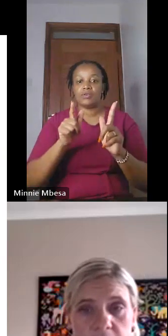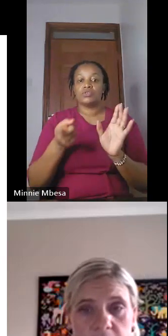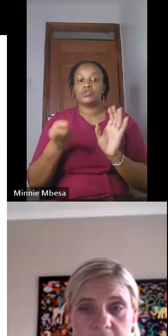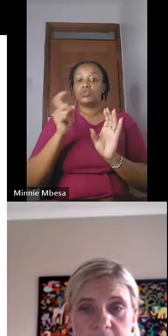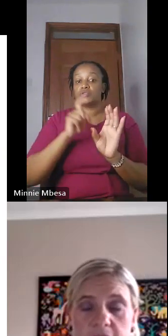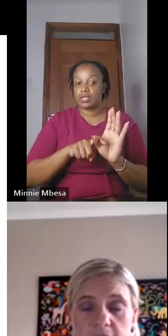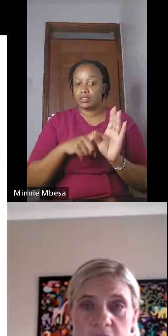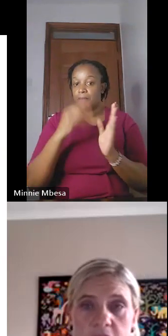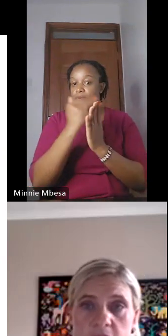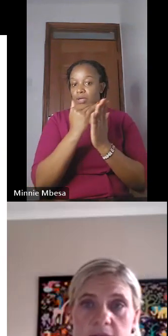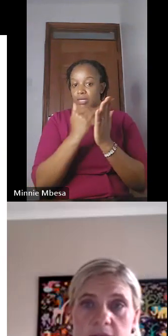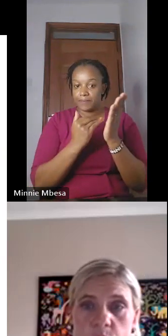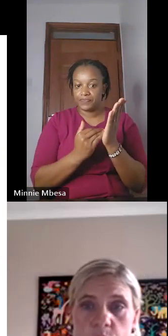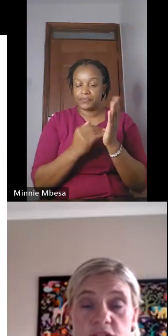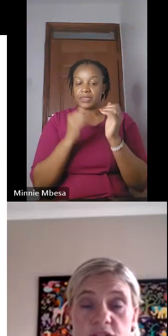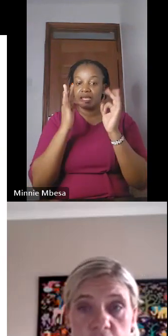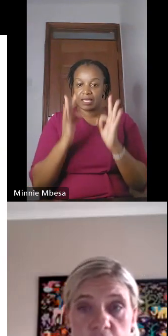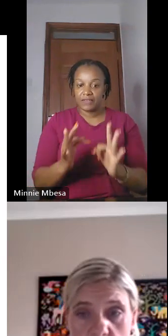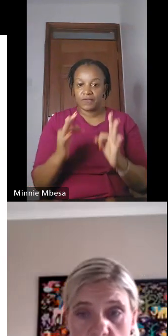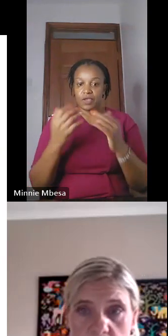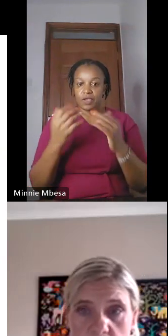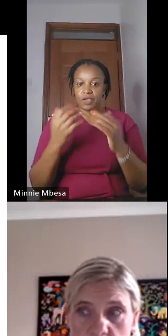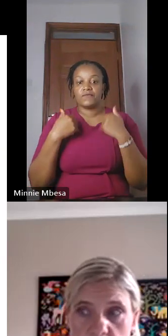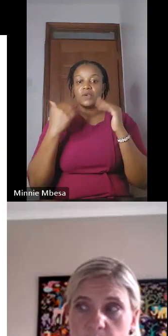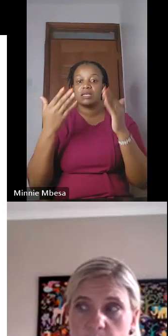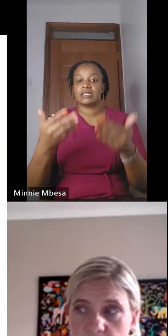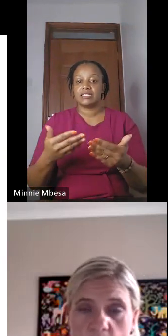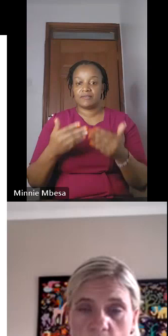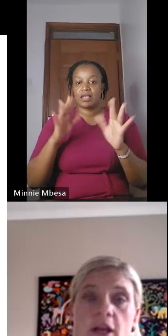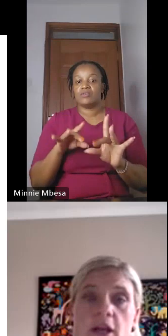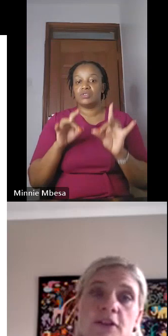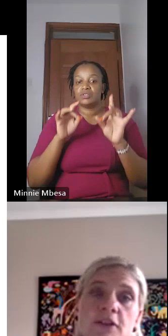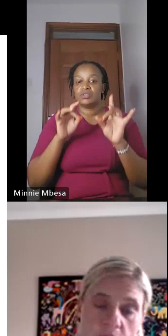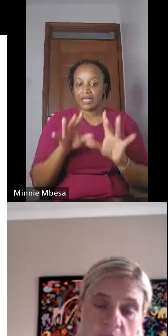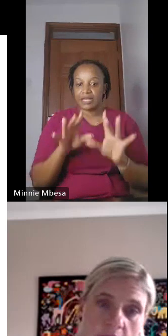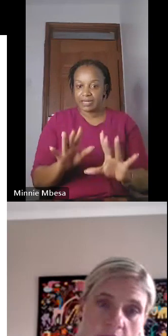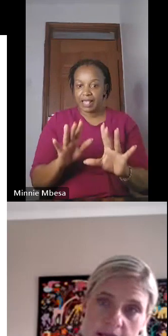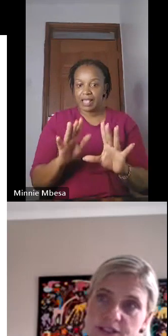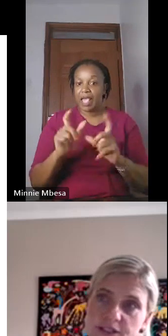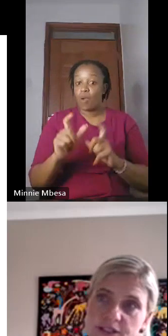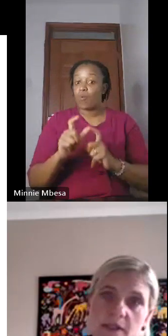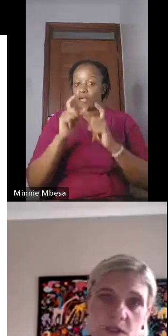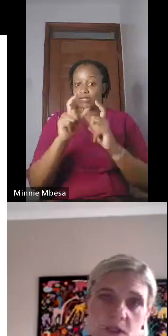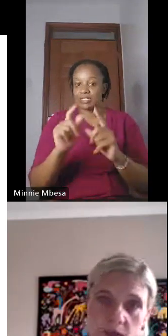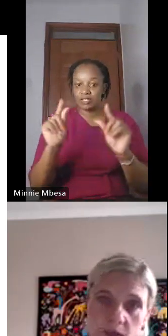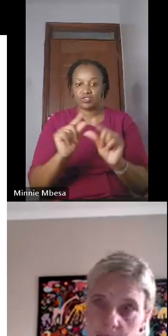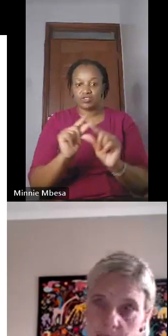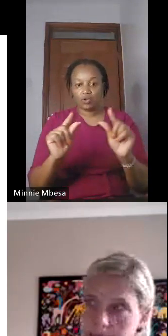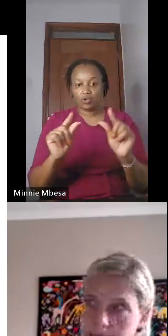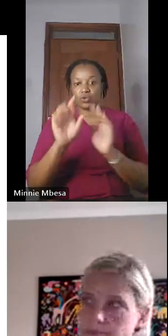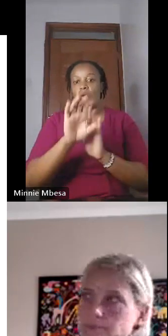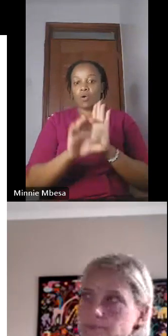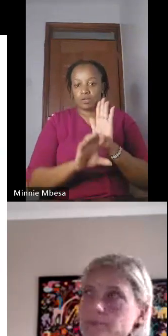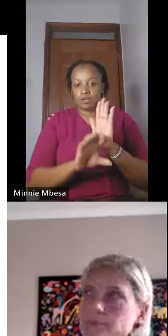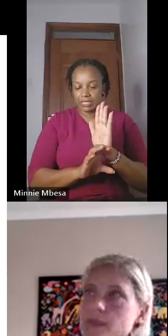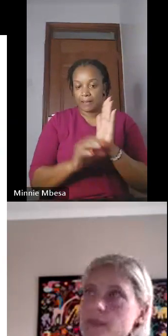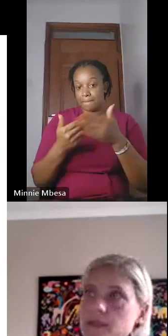you have received an Australia Awards short course before, you are eligible to